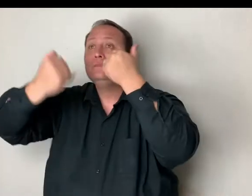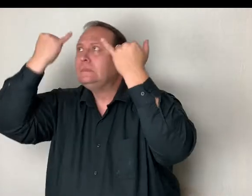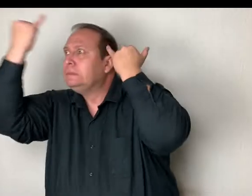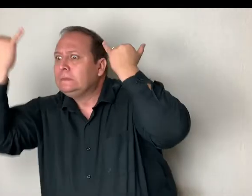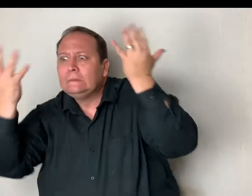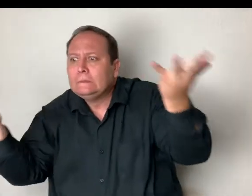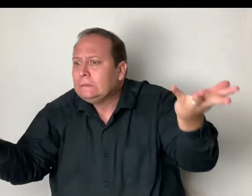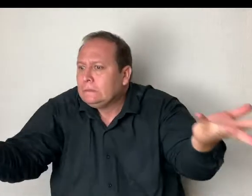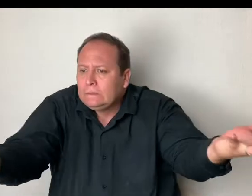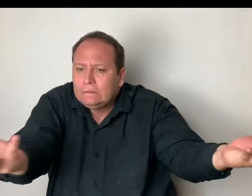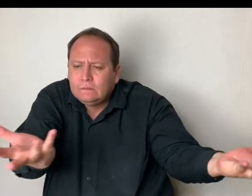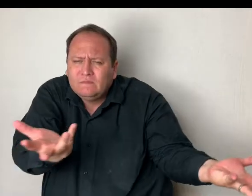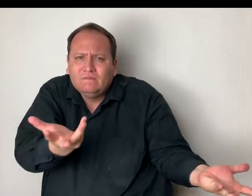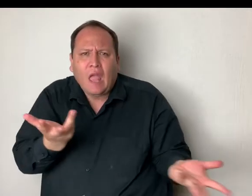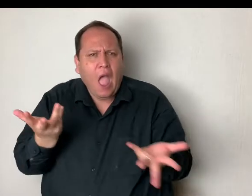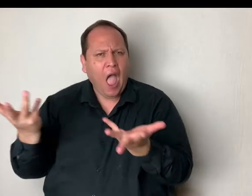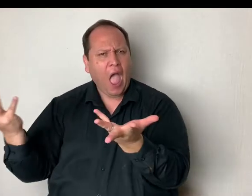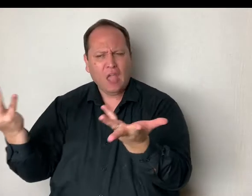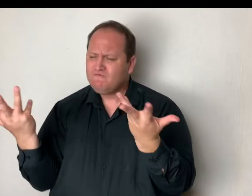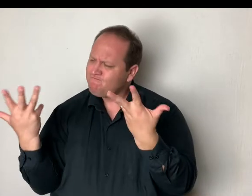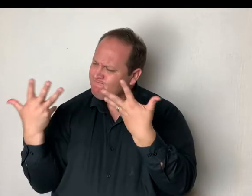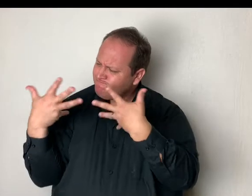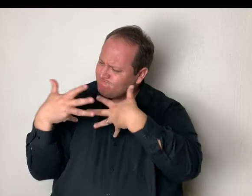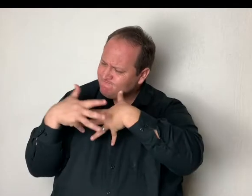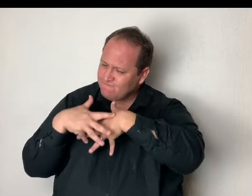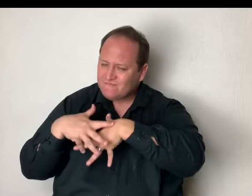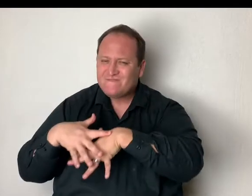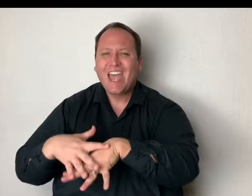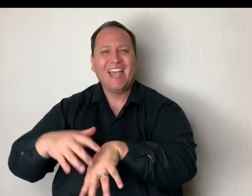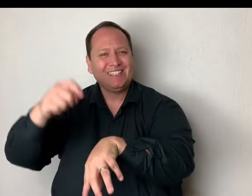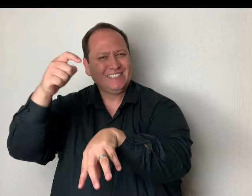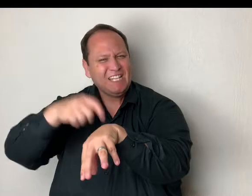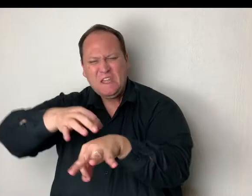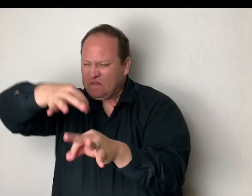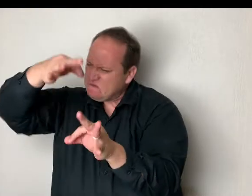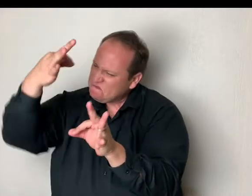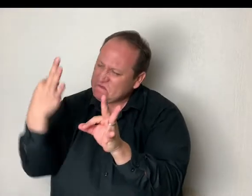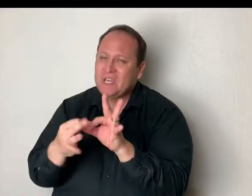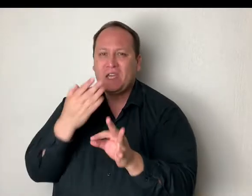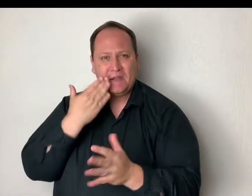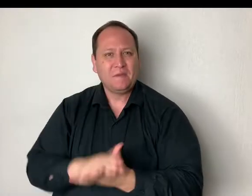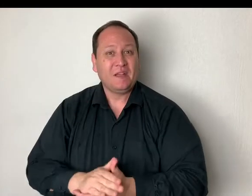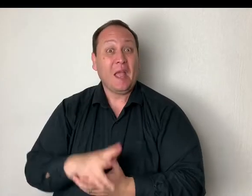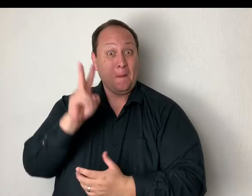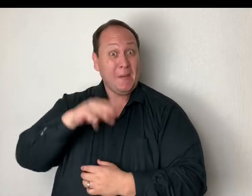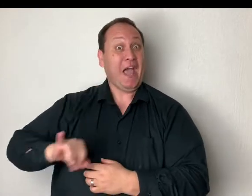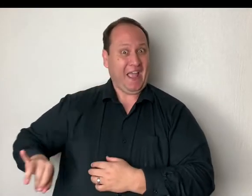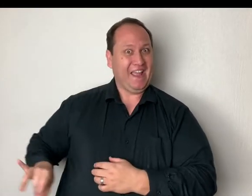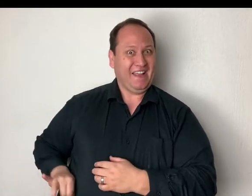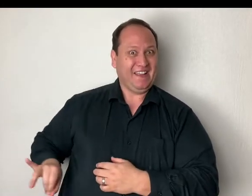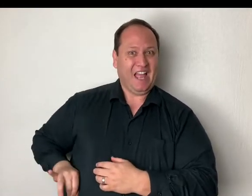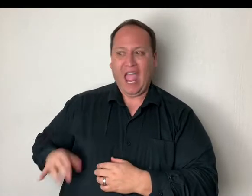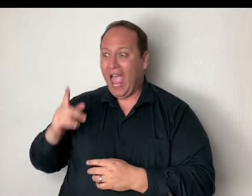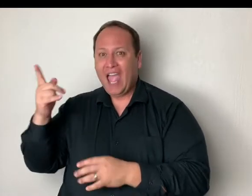very inclusive time. This is an interesting little snippet from the Treaty of